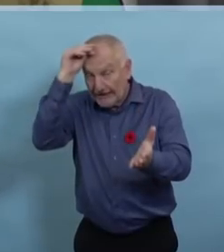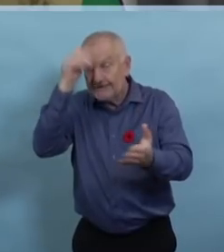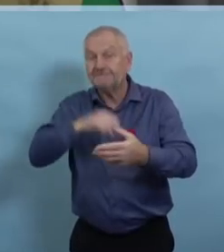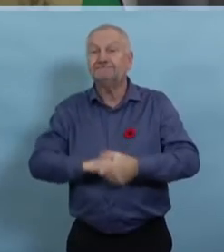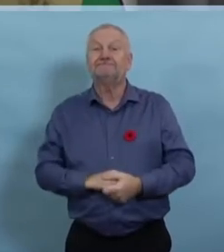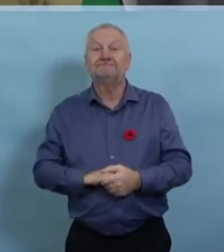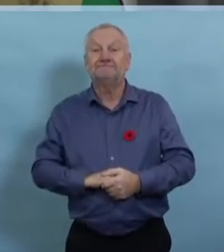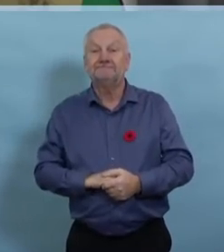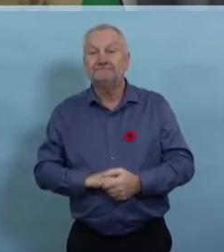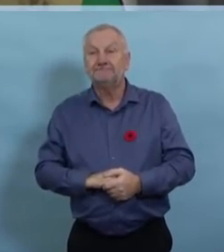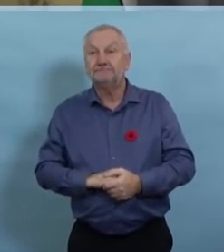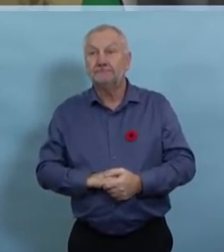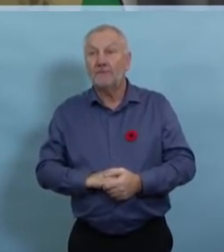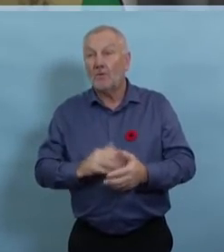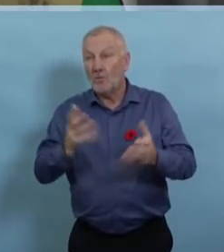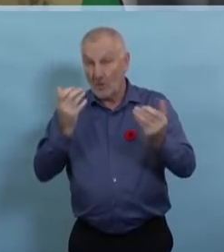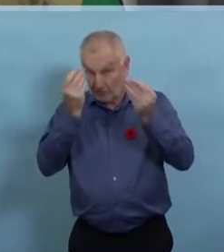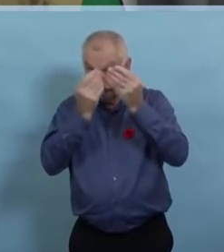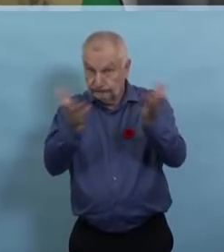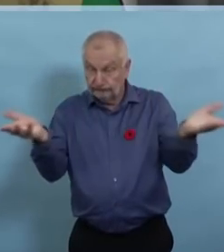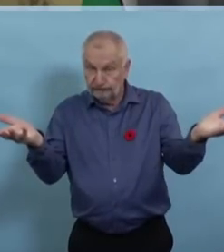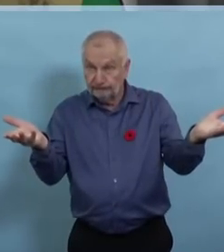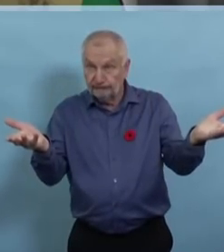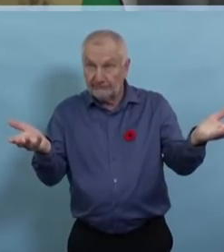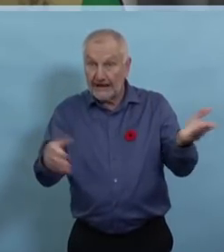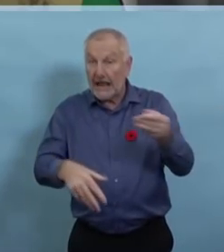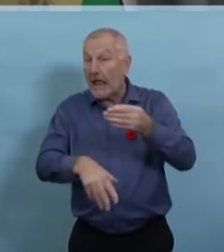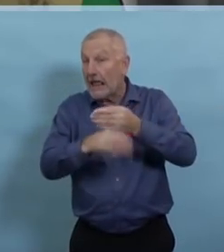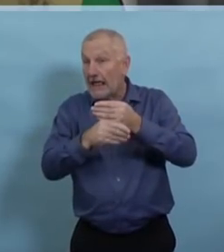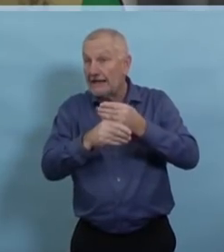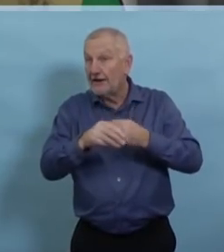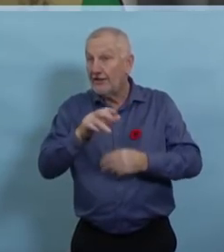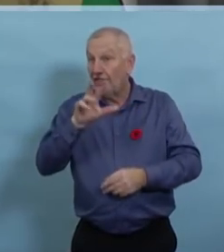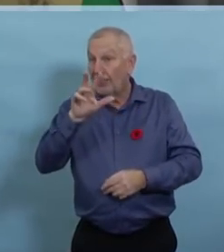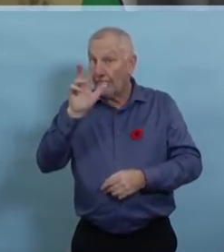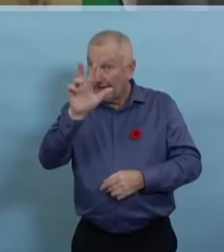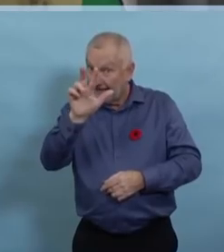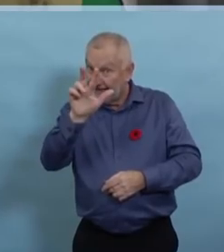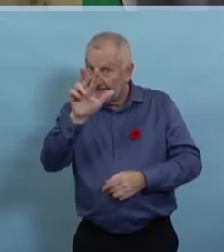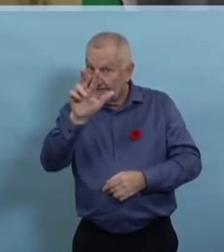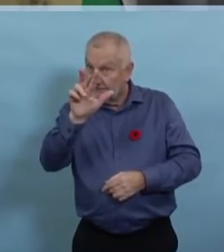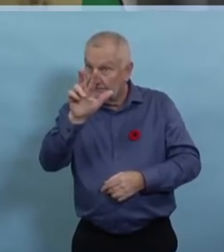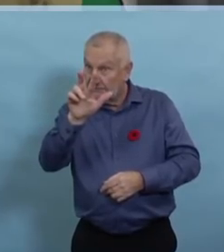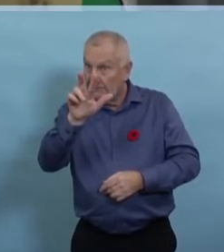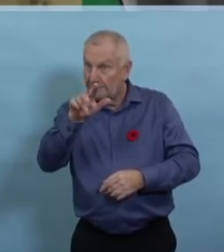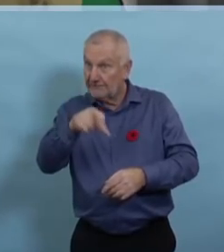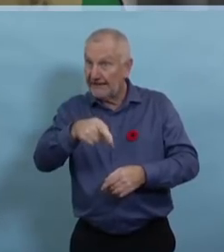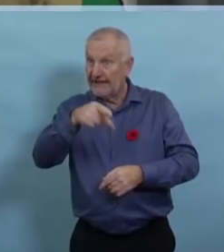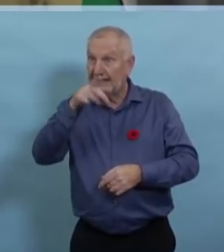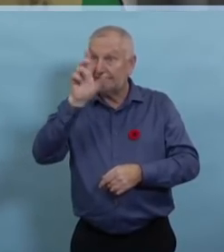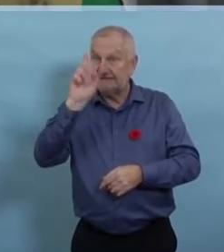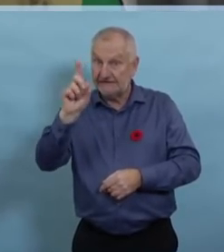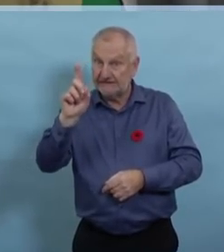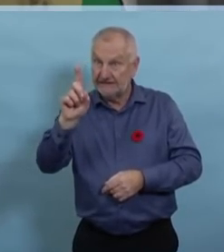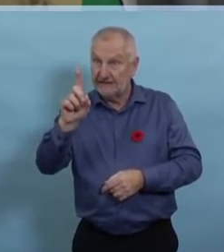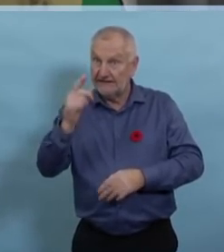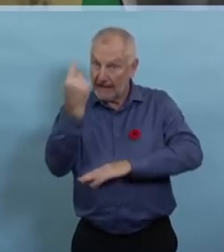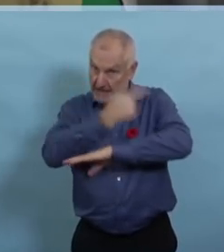we are going to be adding three additional professional development days. These